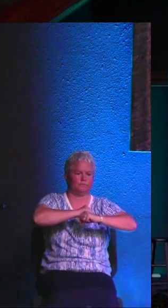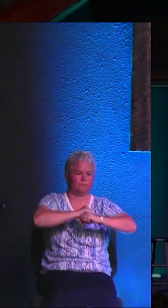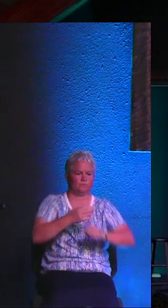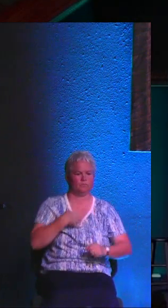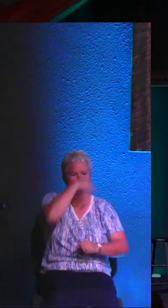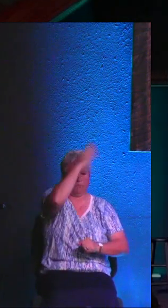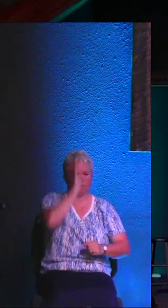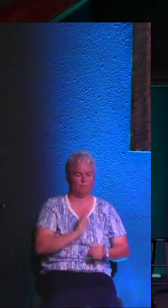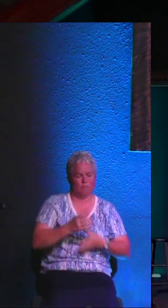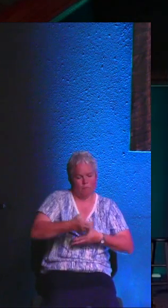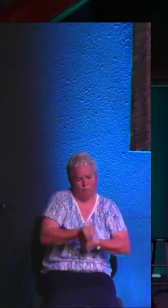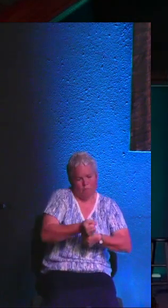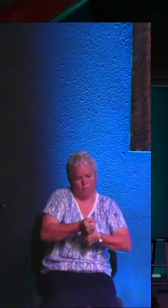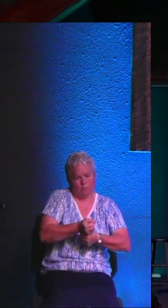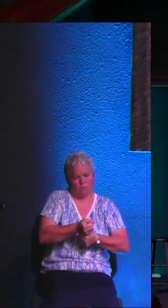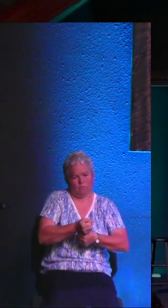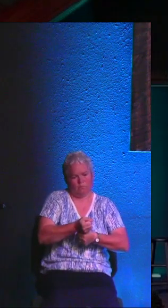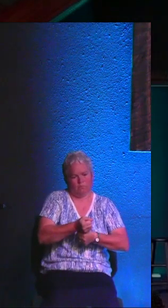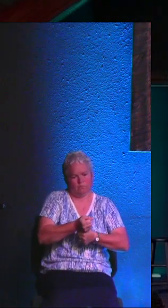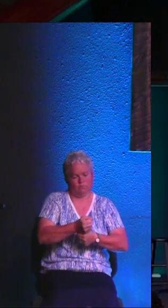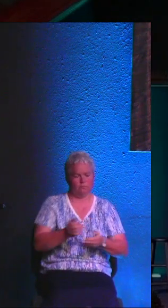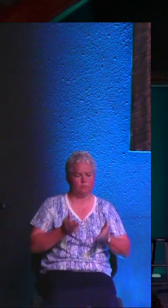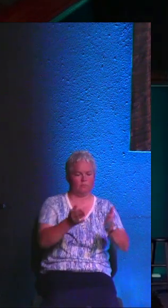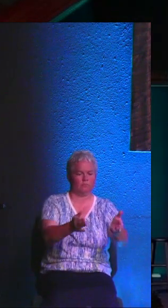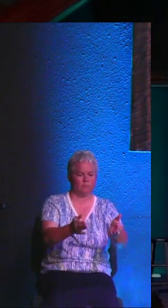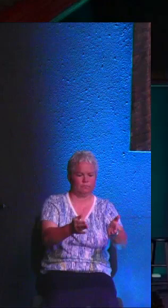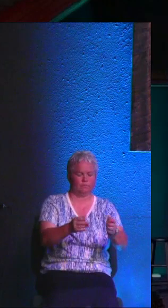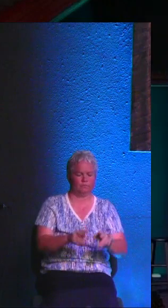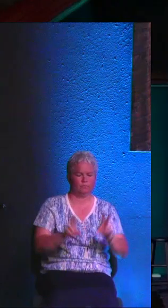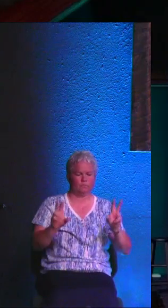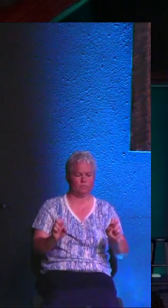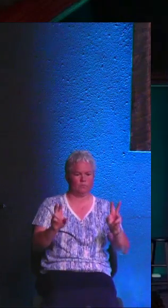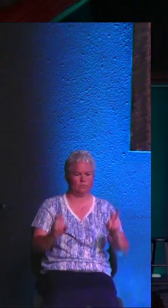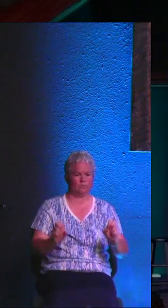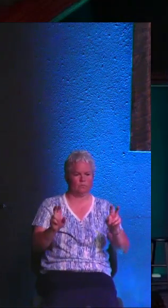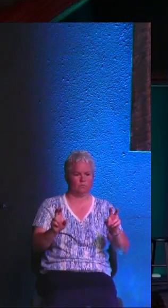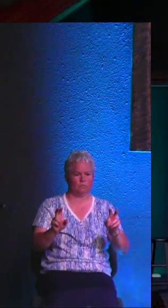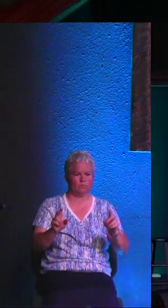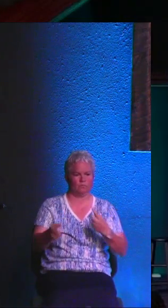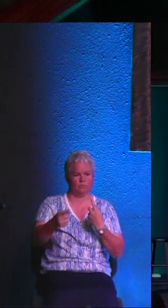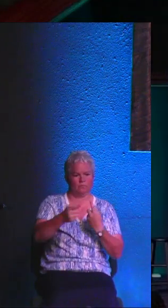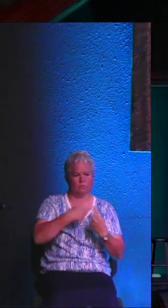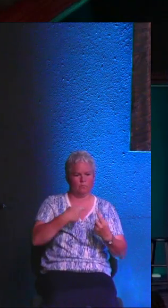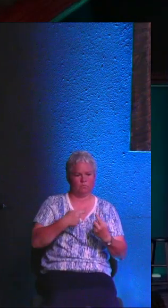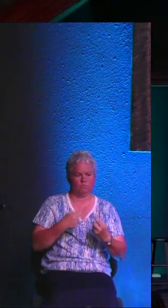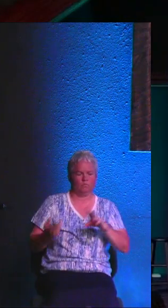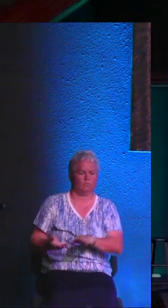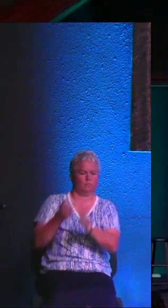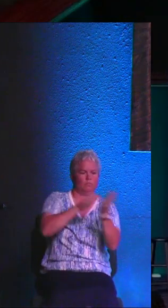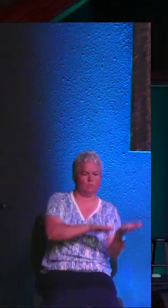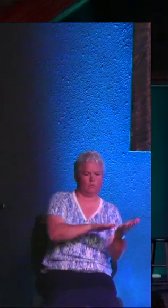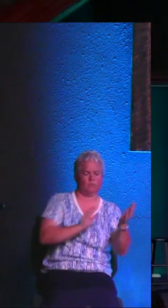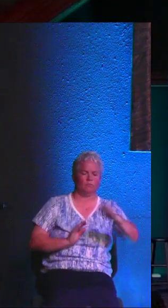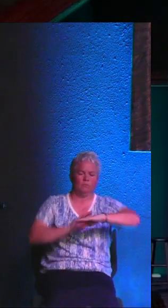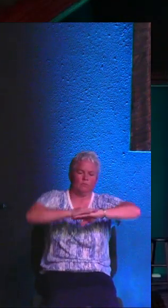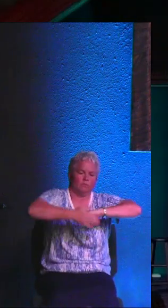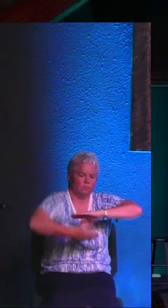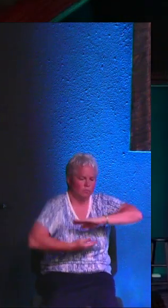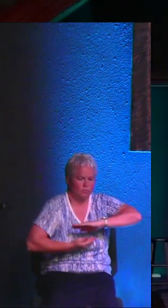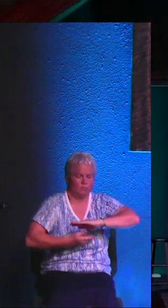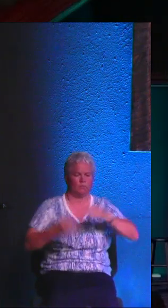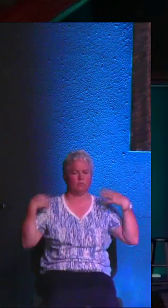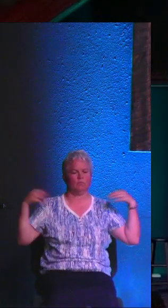fortress, my God in whom I trust. For he will deliver you from the snare of the fowler, and from the deadly pestilence he will cover you with